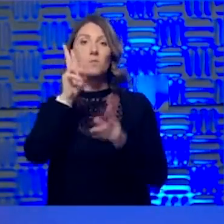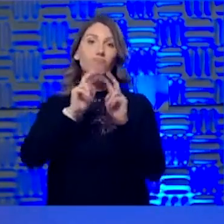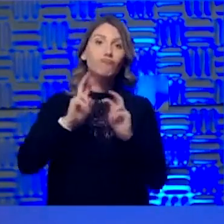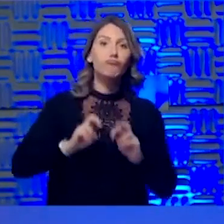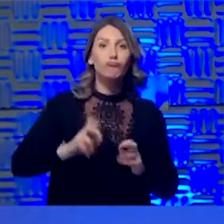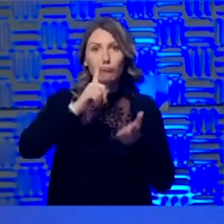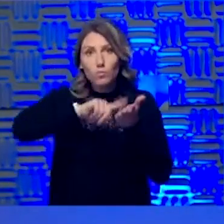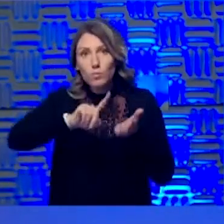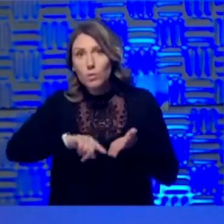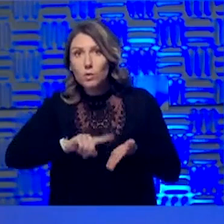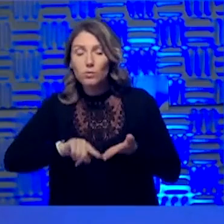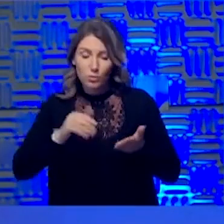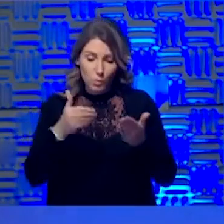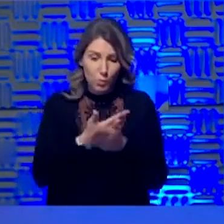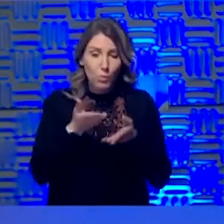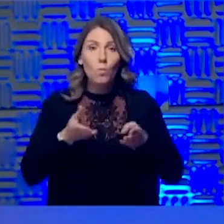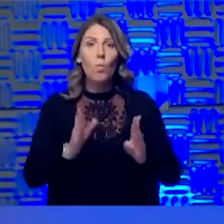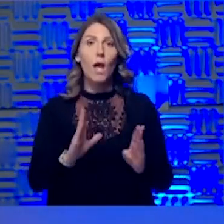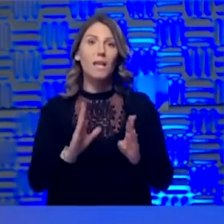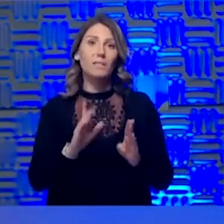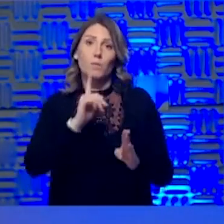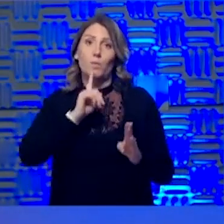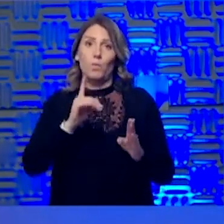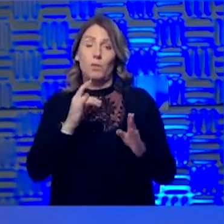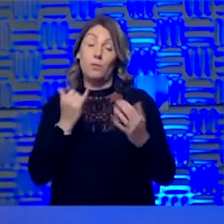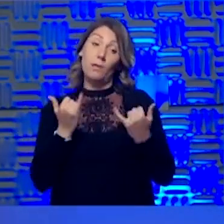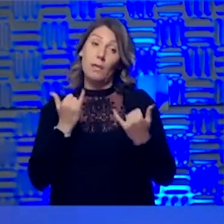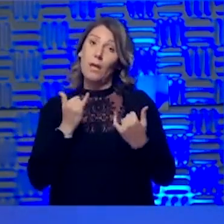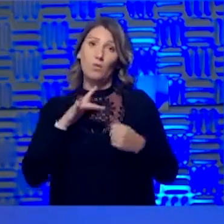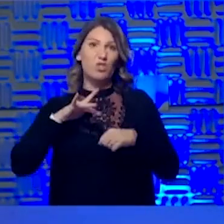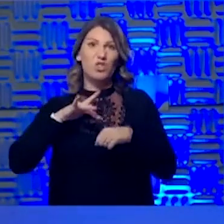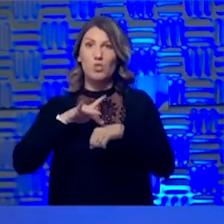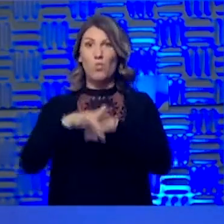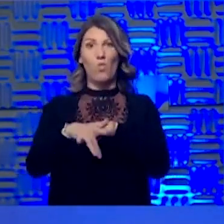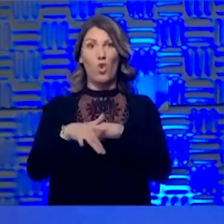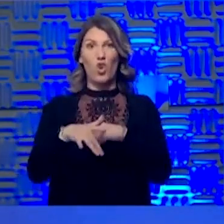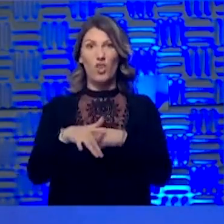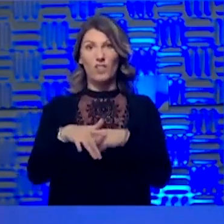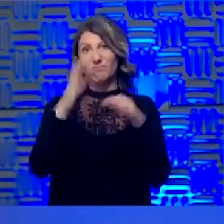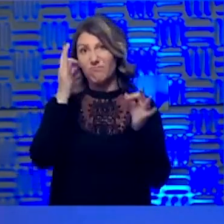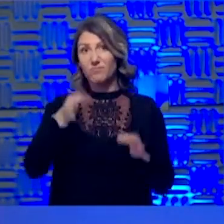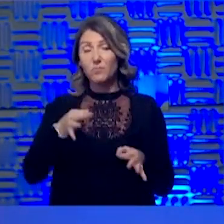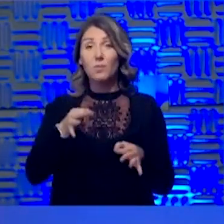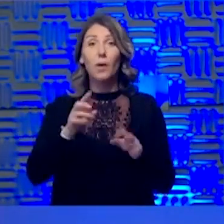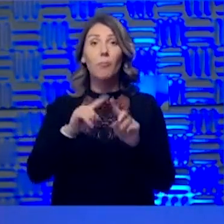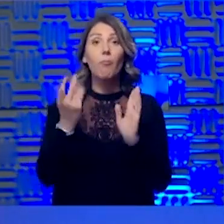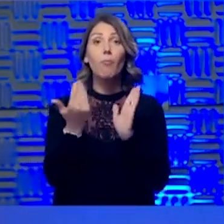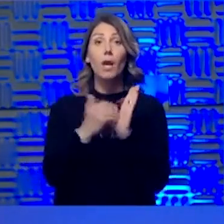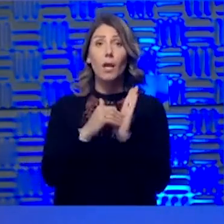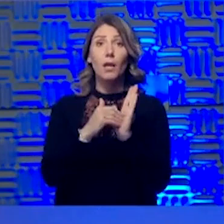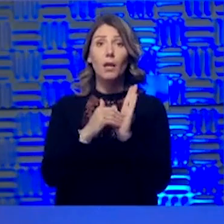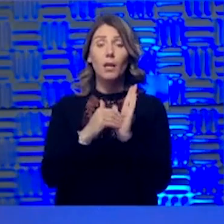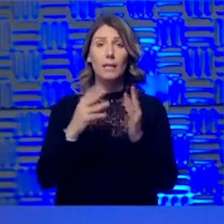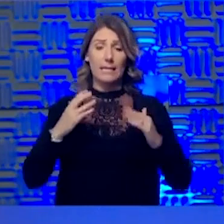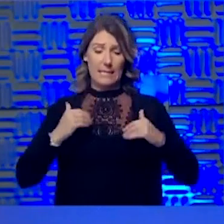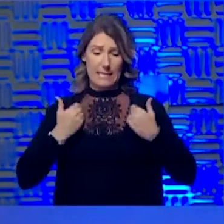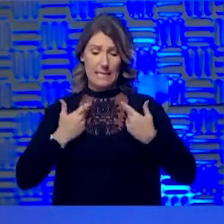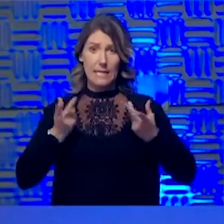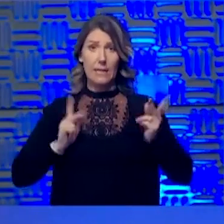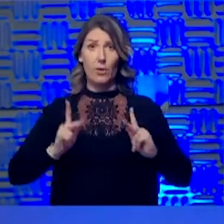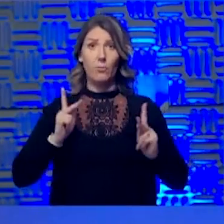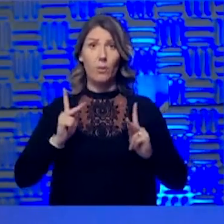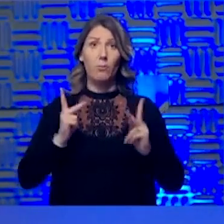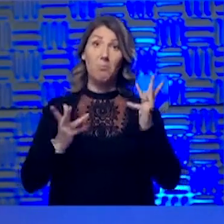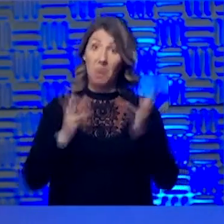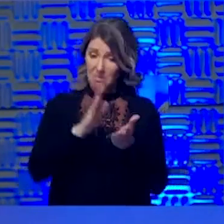living. I think right now it's really too early to say. Again, we do know that younger people, so probably